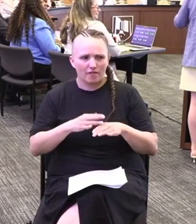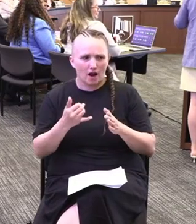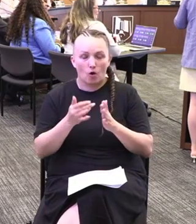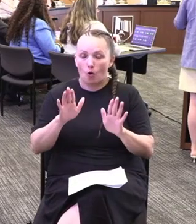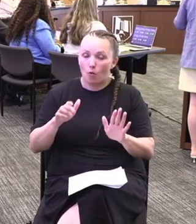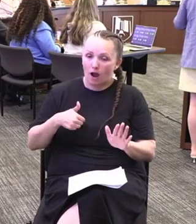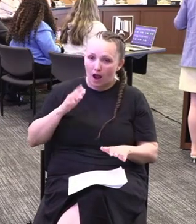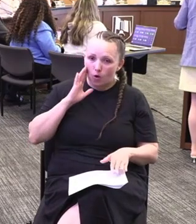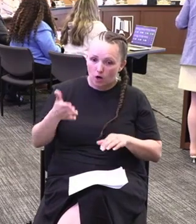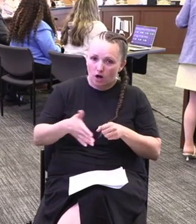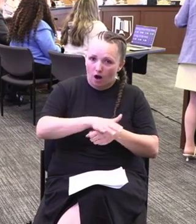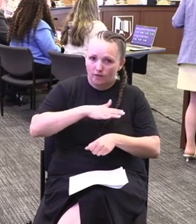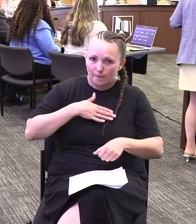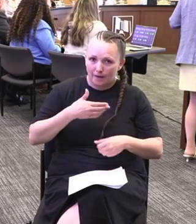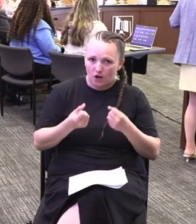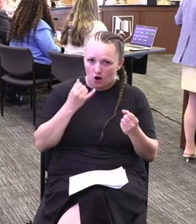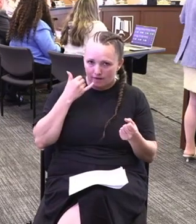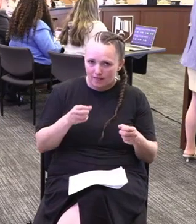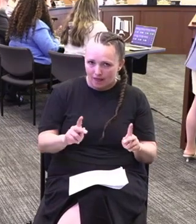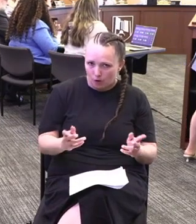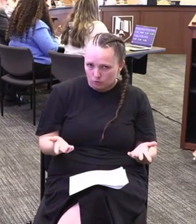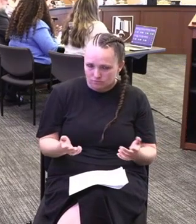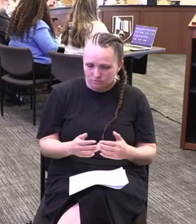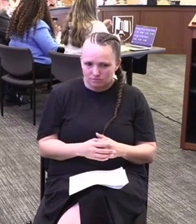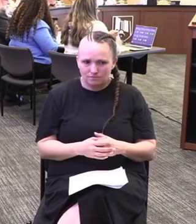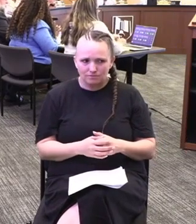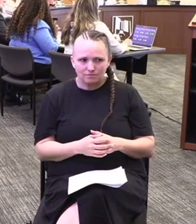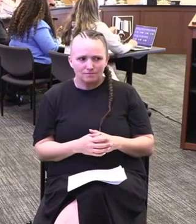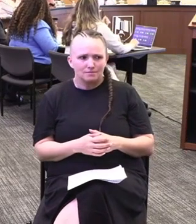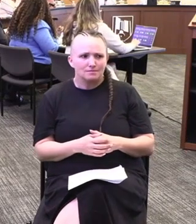allowed. Thank you, everyone. Thank you. Thanks.